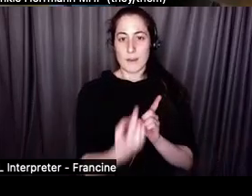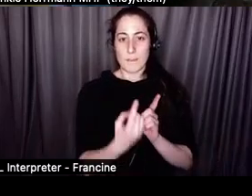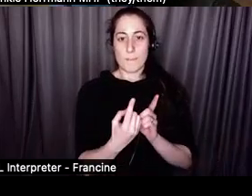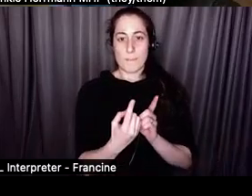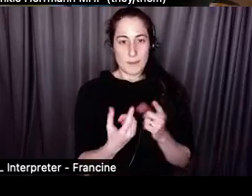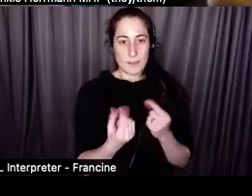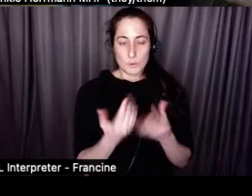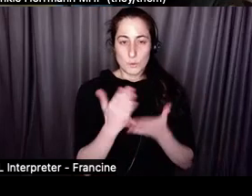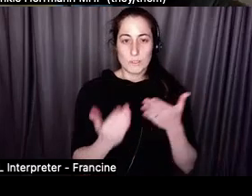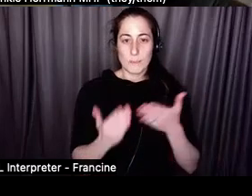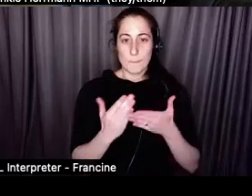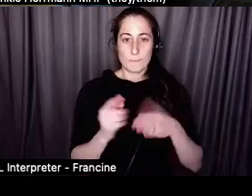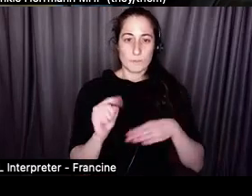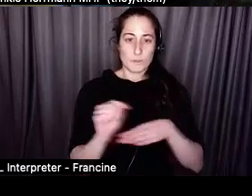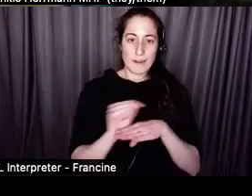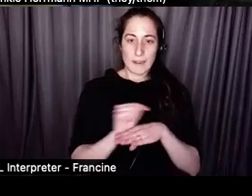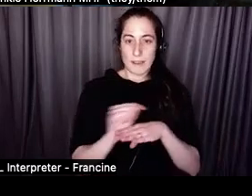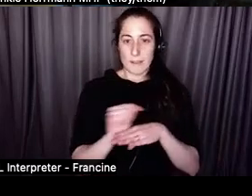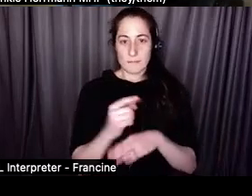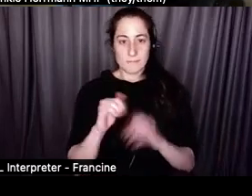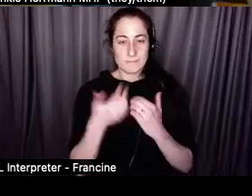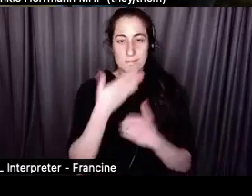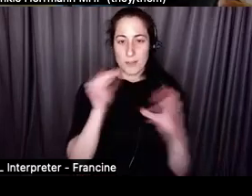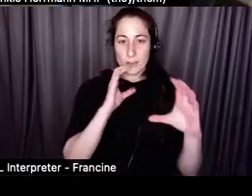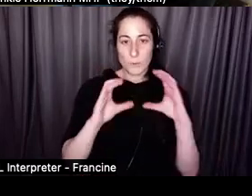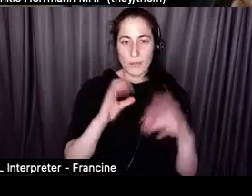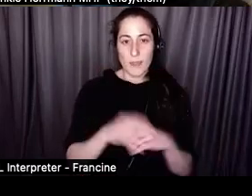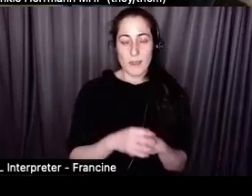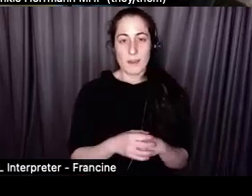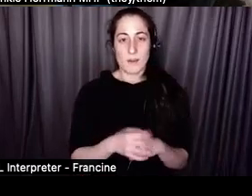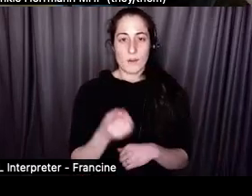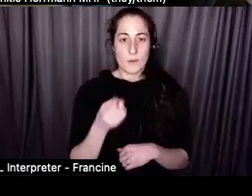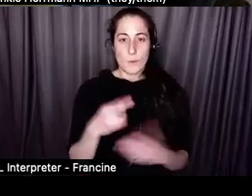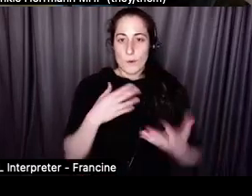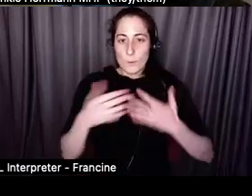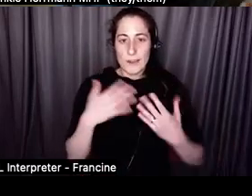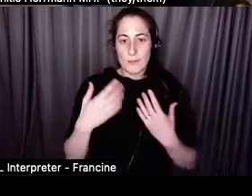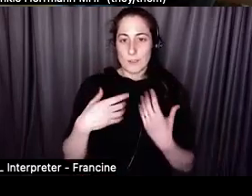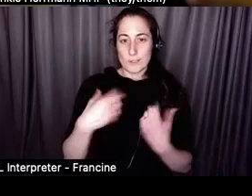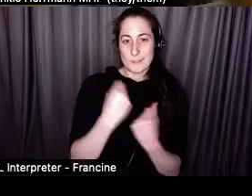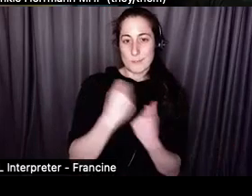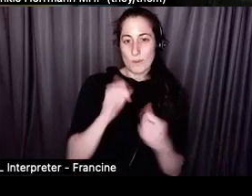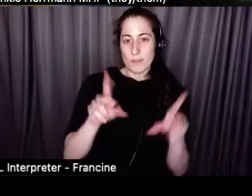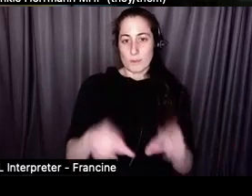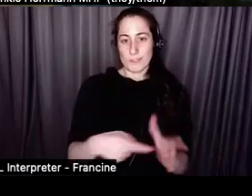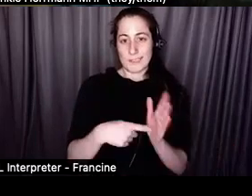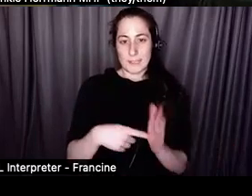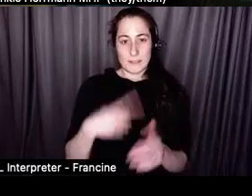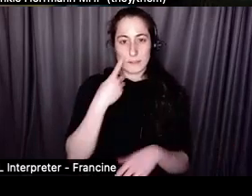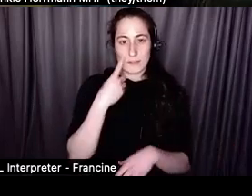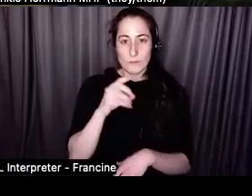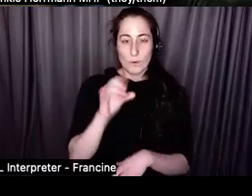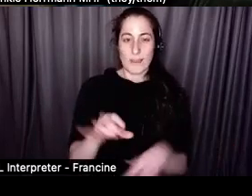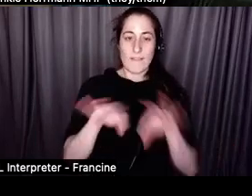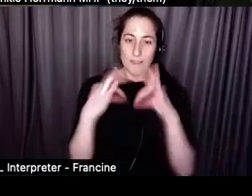some training around like better ways of communication or, whatever supports the individual is looking for in terms of that familial